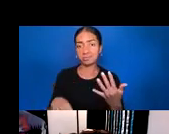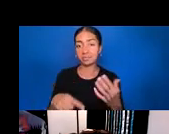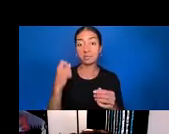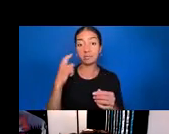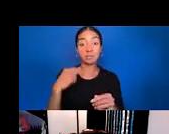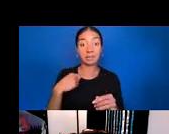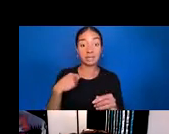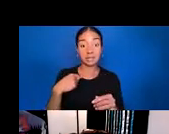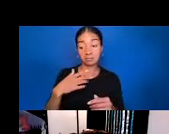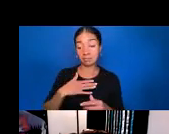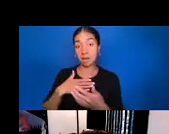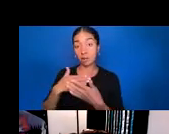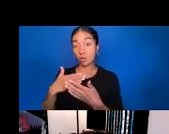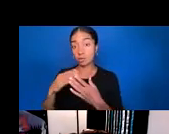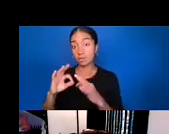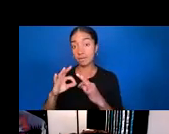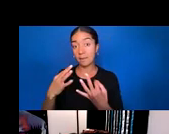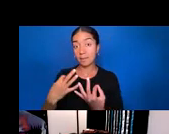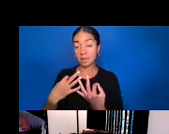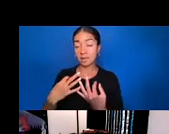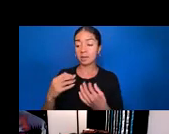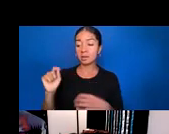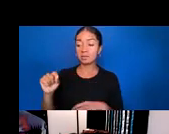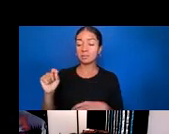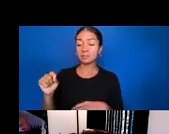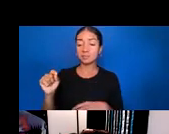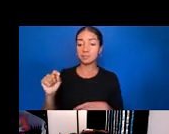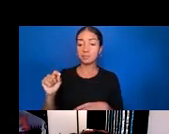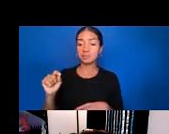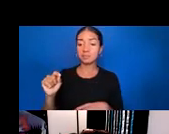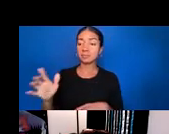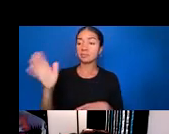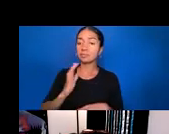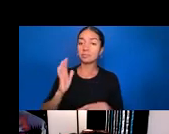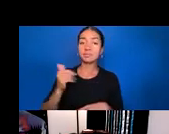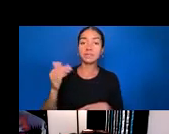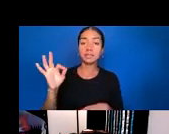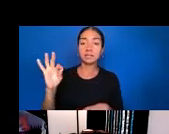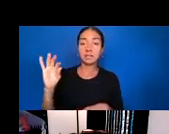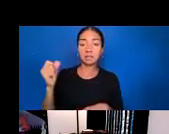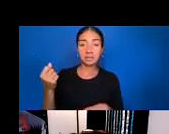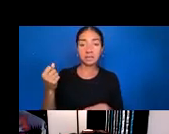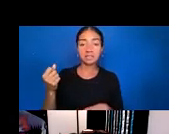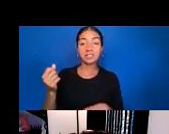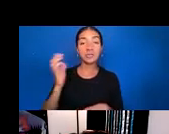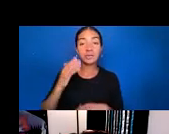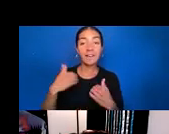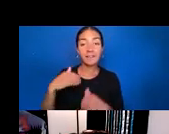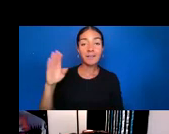immediate family, back in the 90s, there used to be Barney the purple